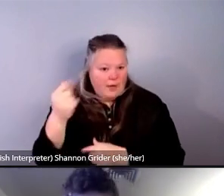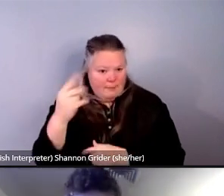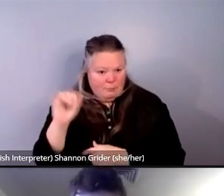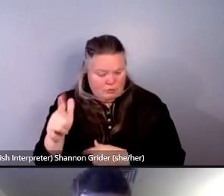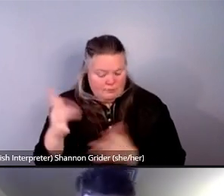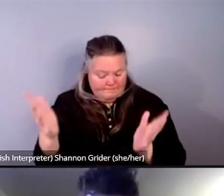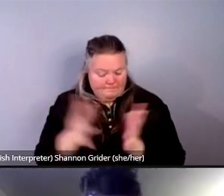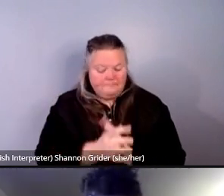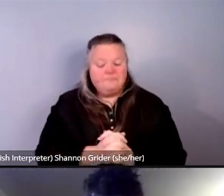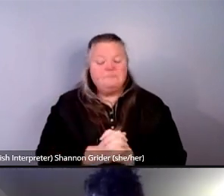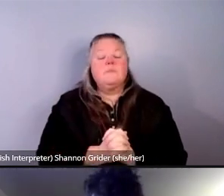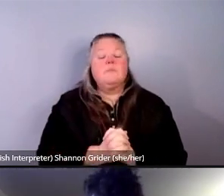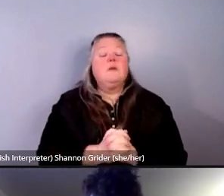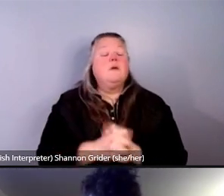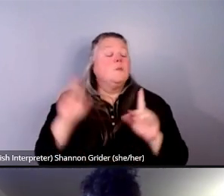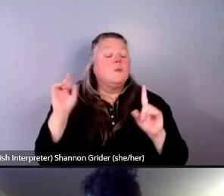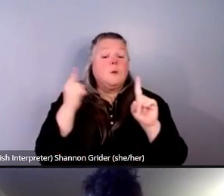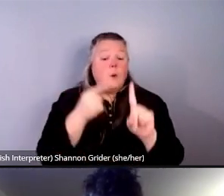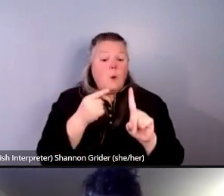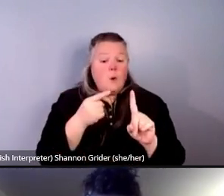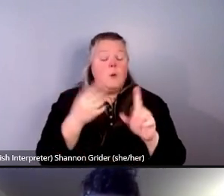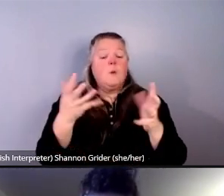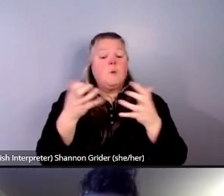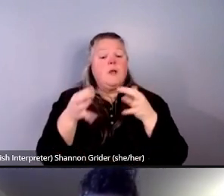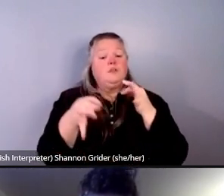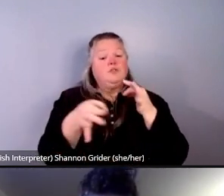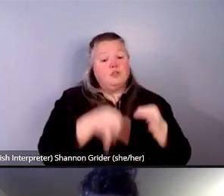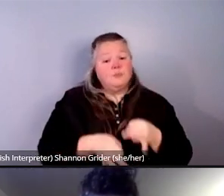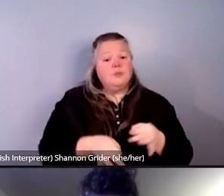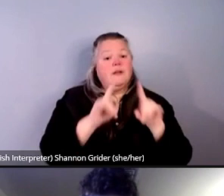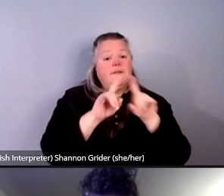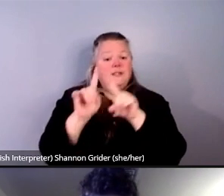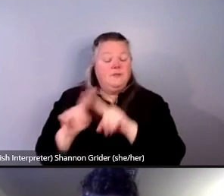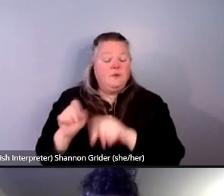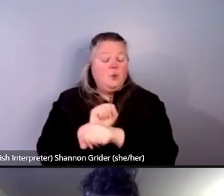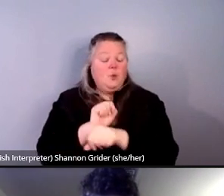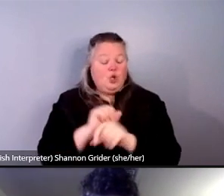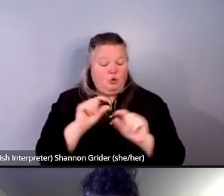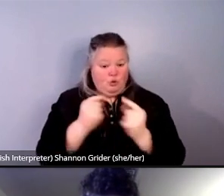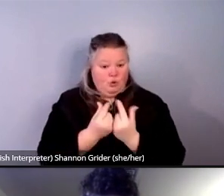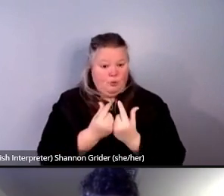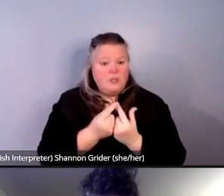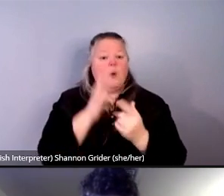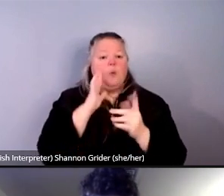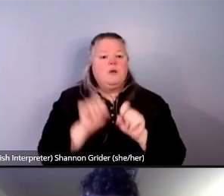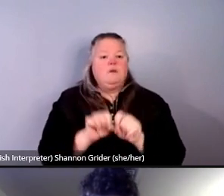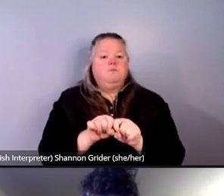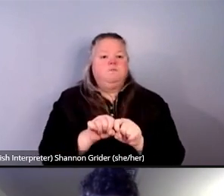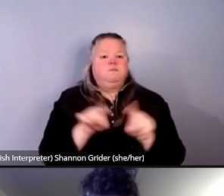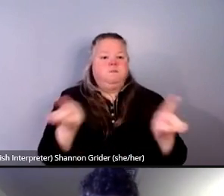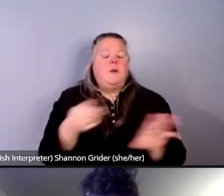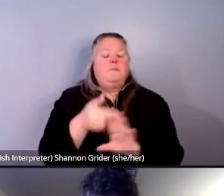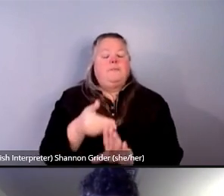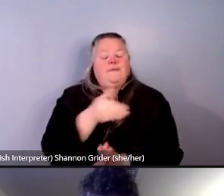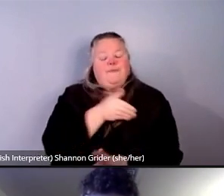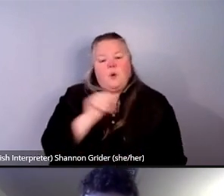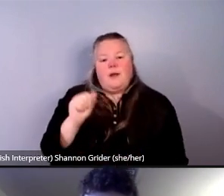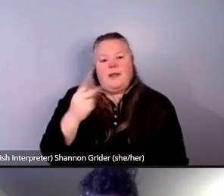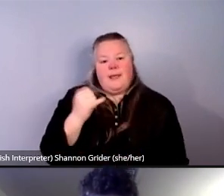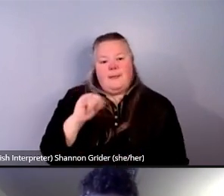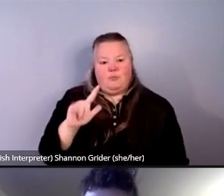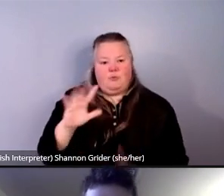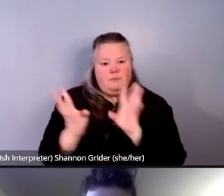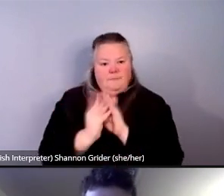that we'll have descriptions of the work groups out to the council members in advance of the April